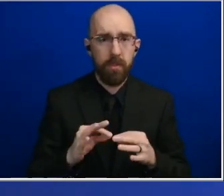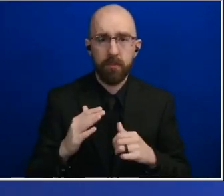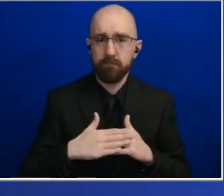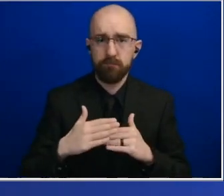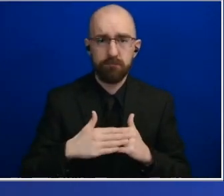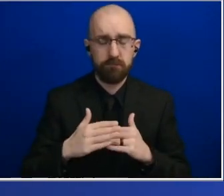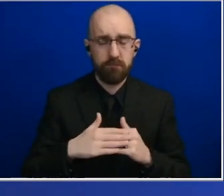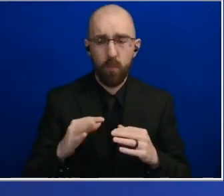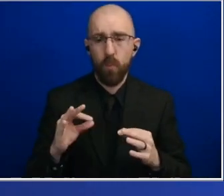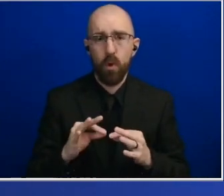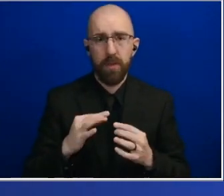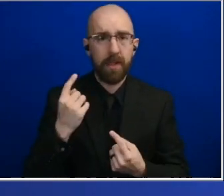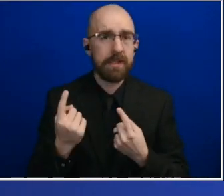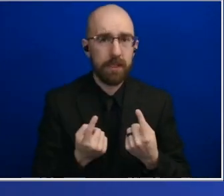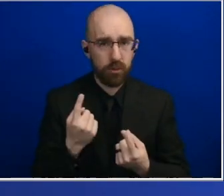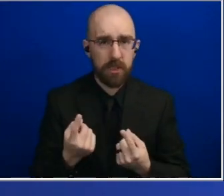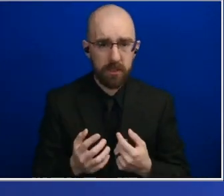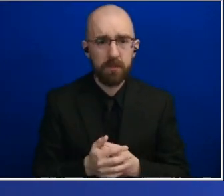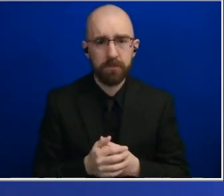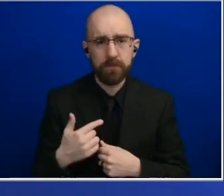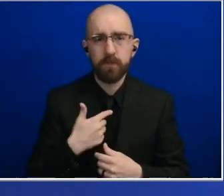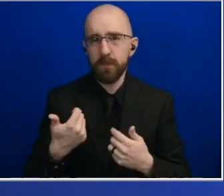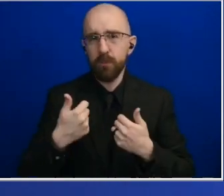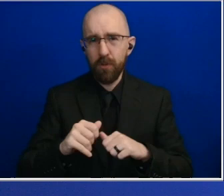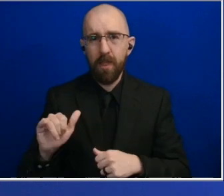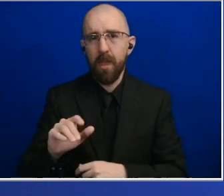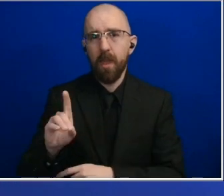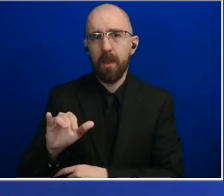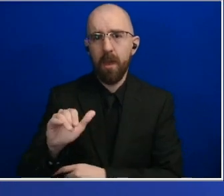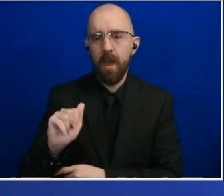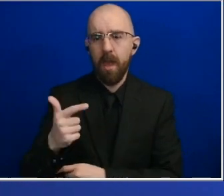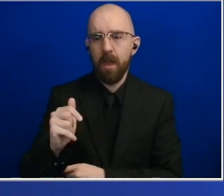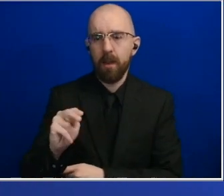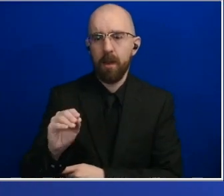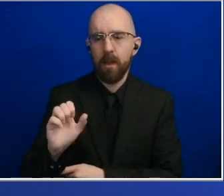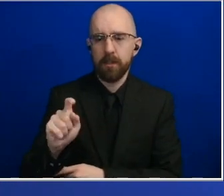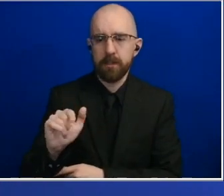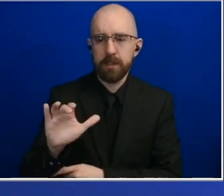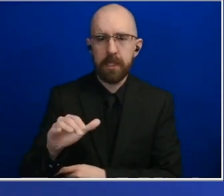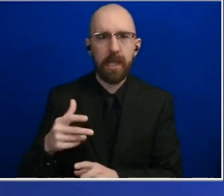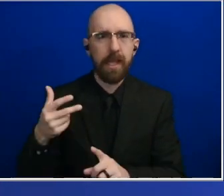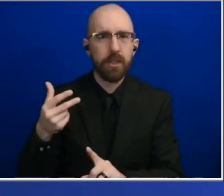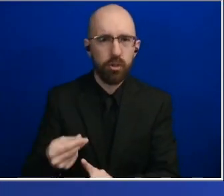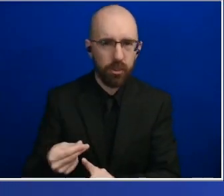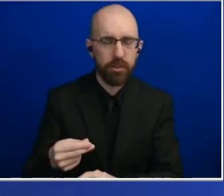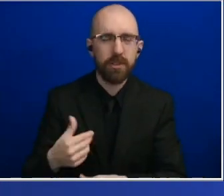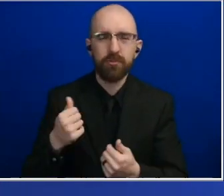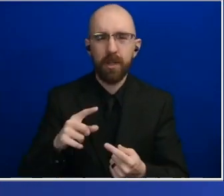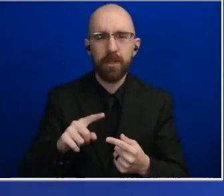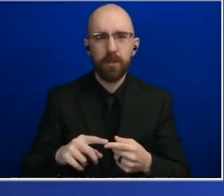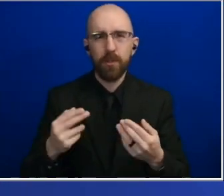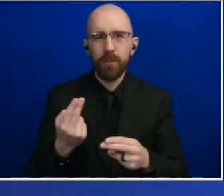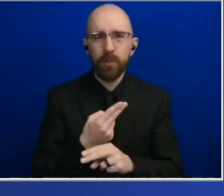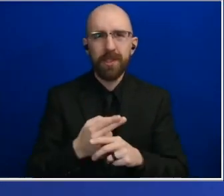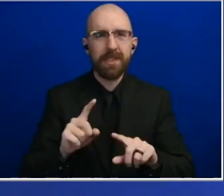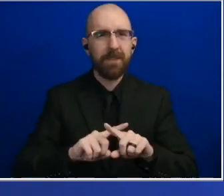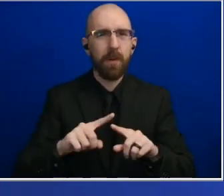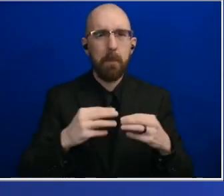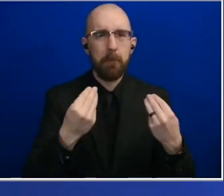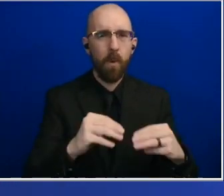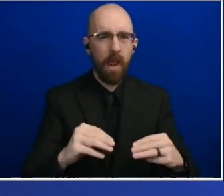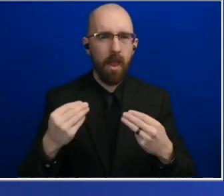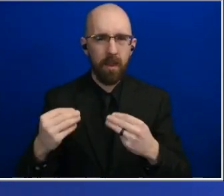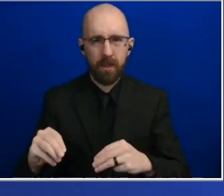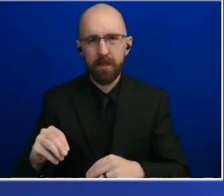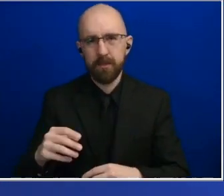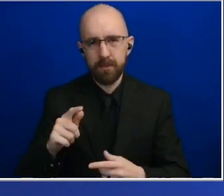considering. And sometimes we try things like diagnostic injections, and we try to maximize all the modalities that we may have to prevent another